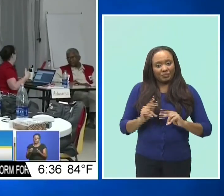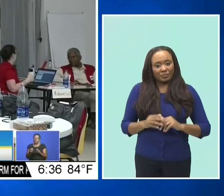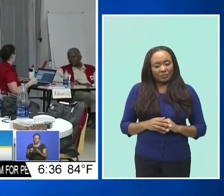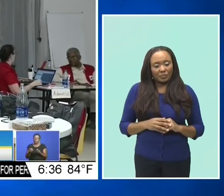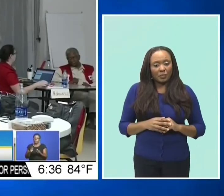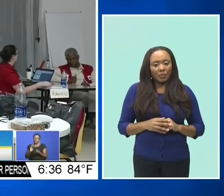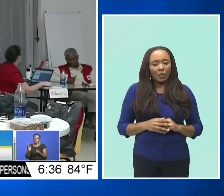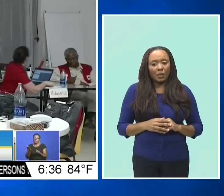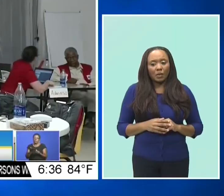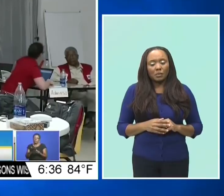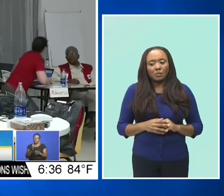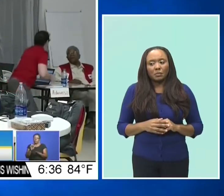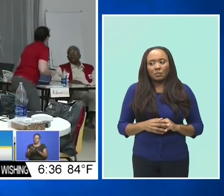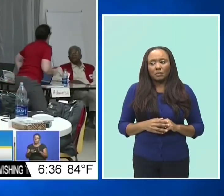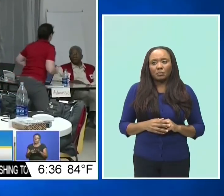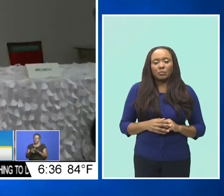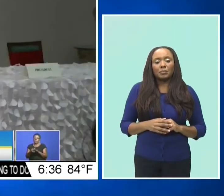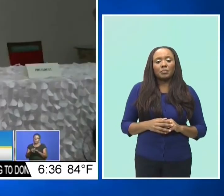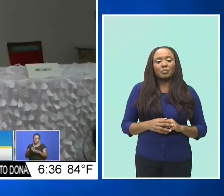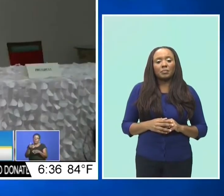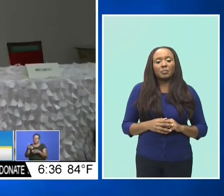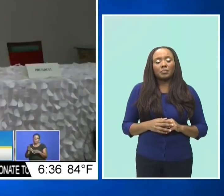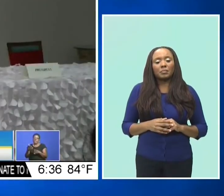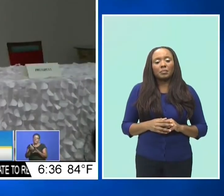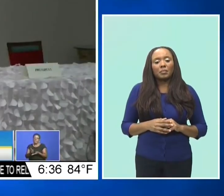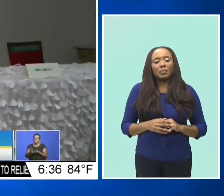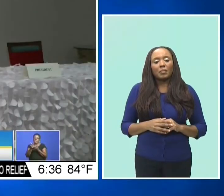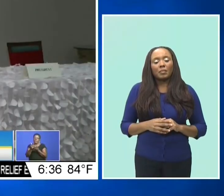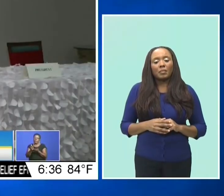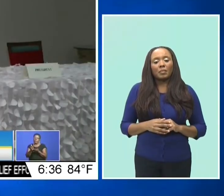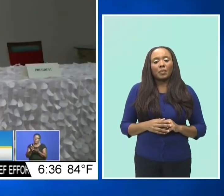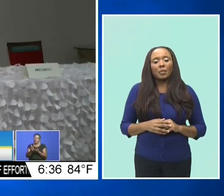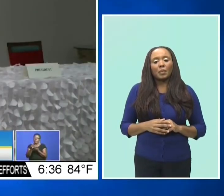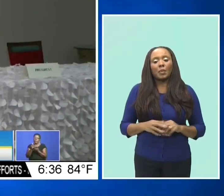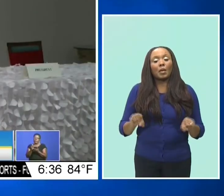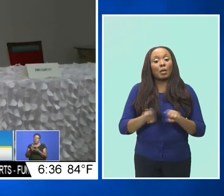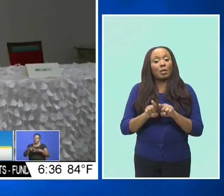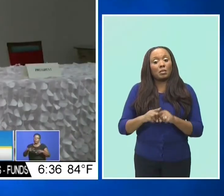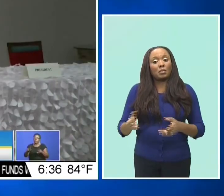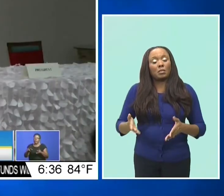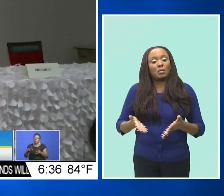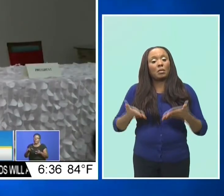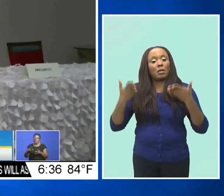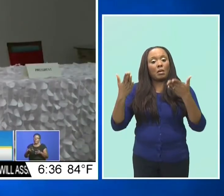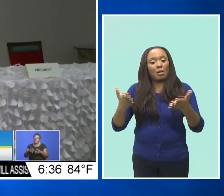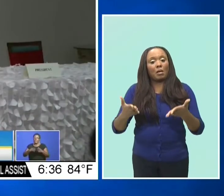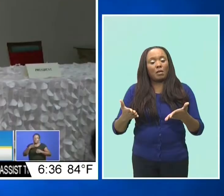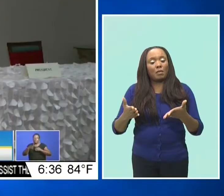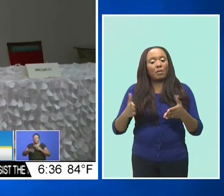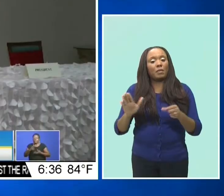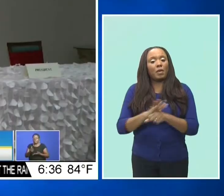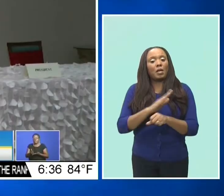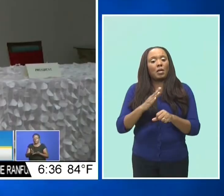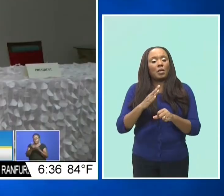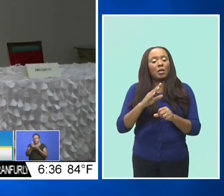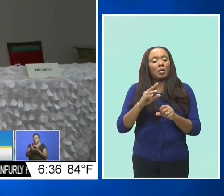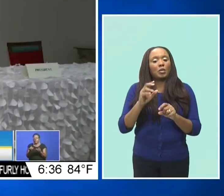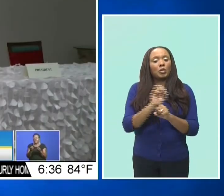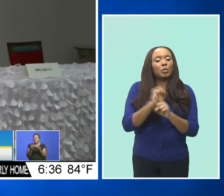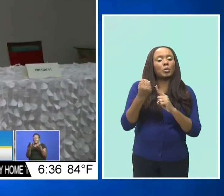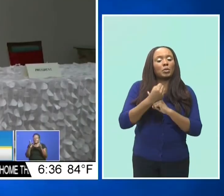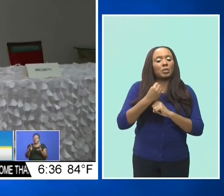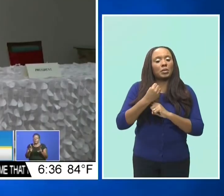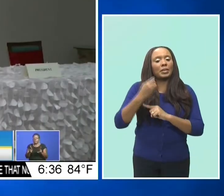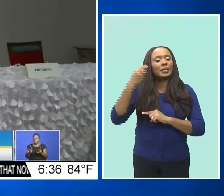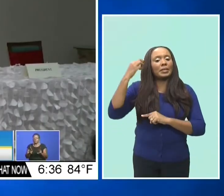also stepped outside the box. We have gone full-fledged into providing psychosocial support. Many persons are going to need that, so we